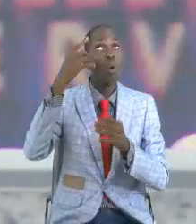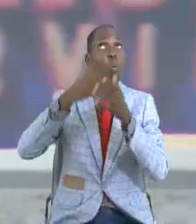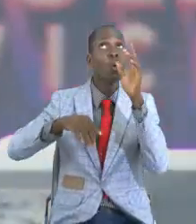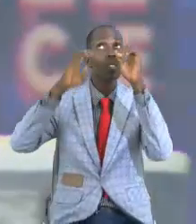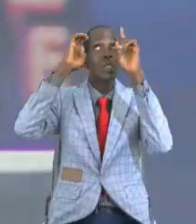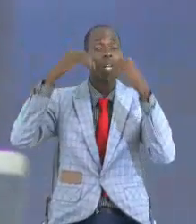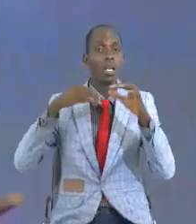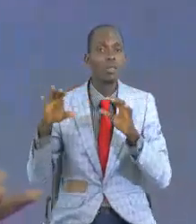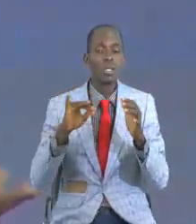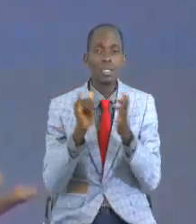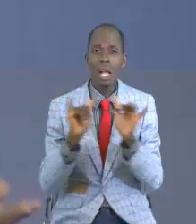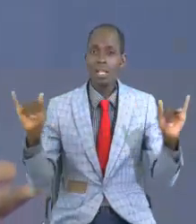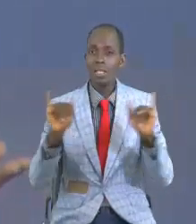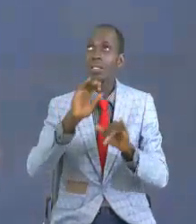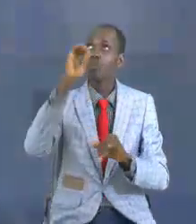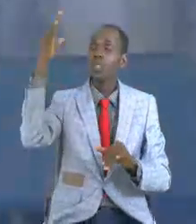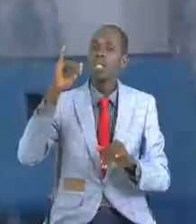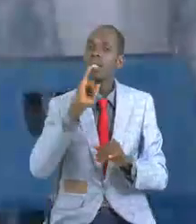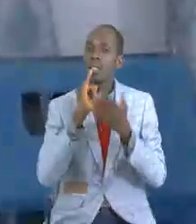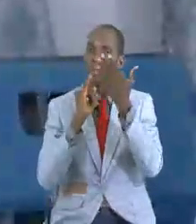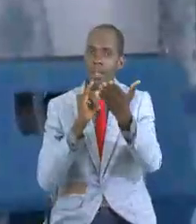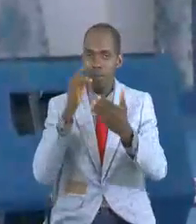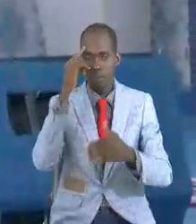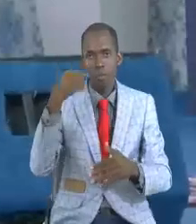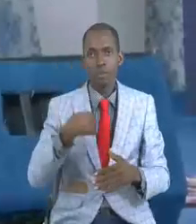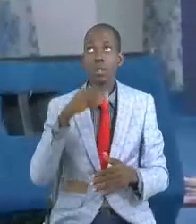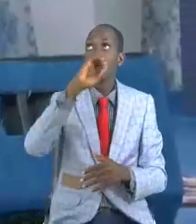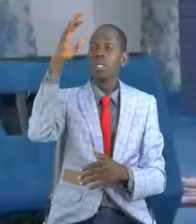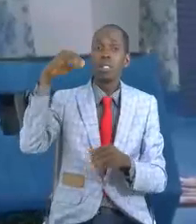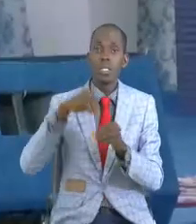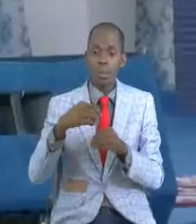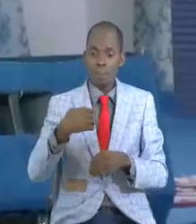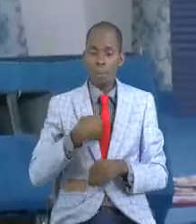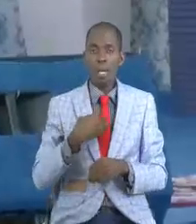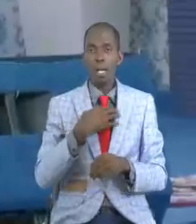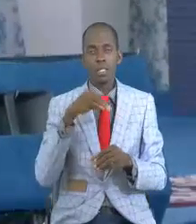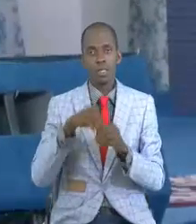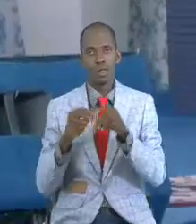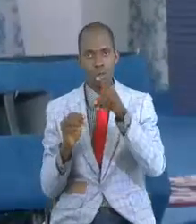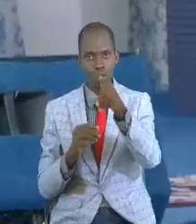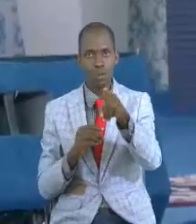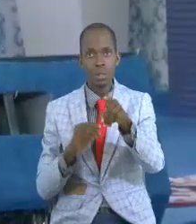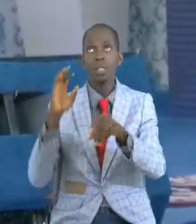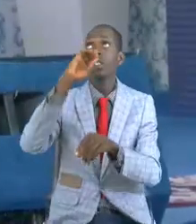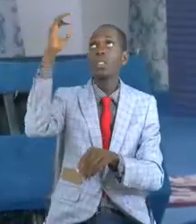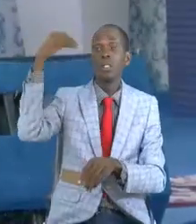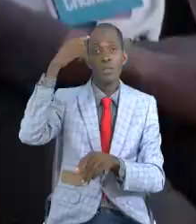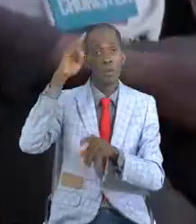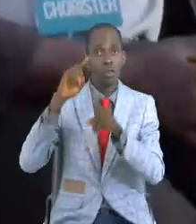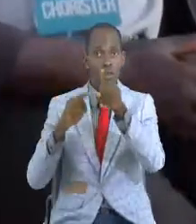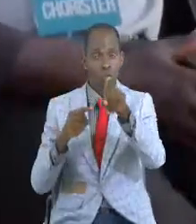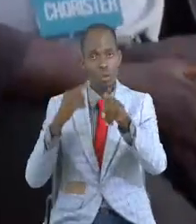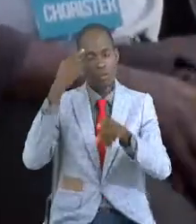is available for you. Grace in me and grace in you. Grace for you and grace for